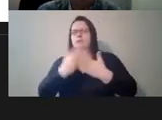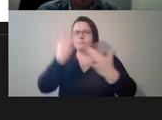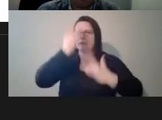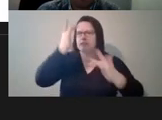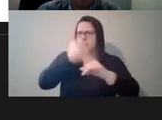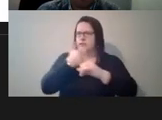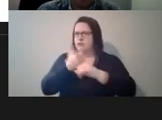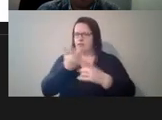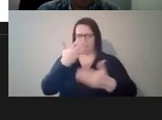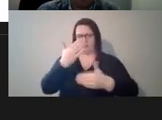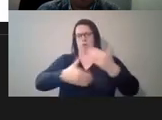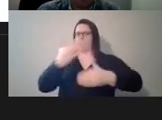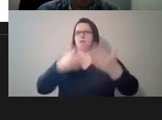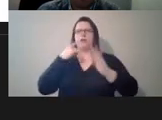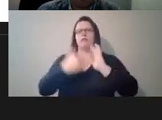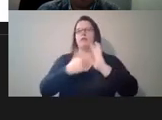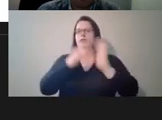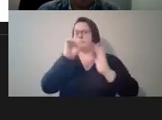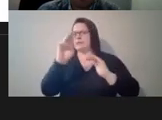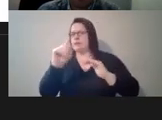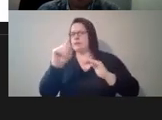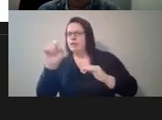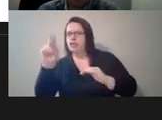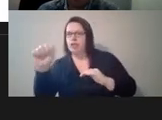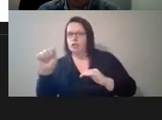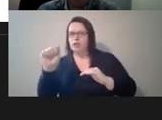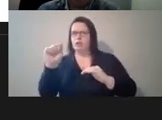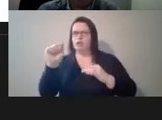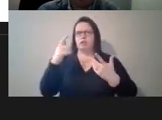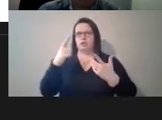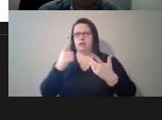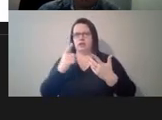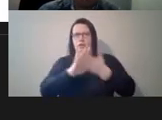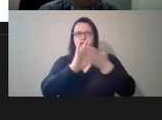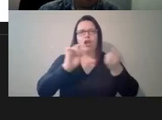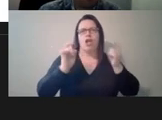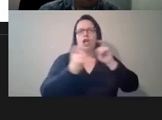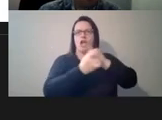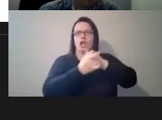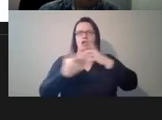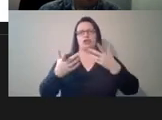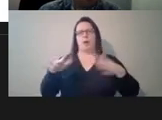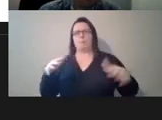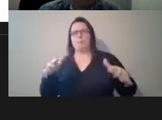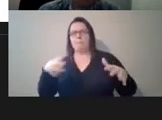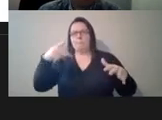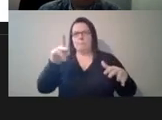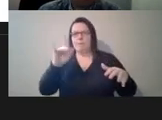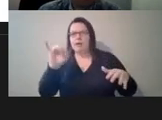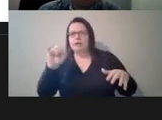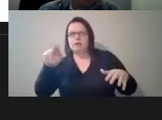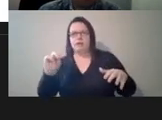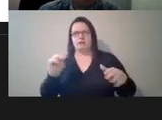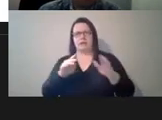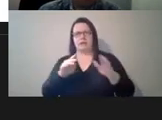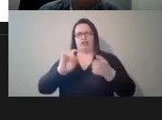you know, dementias evolve, Parkinson's disease evolves, and that can have a very fluctuating